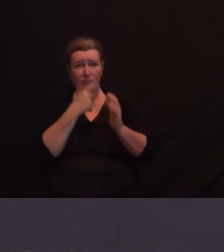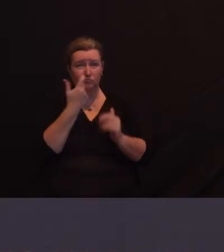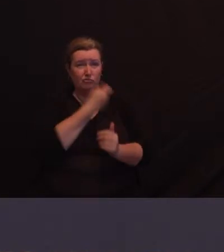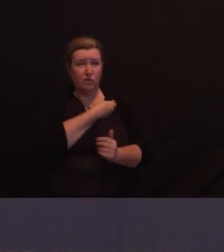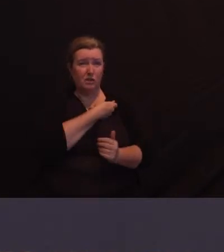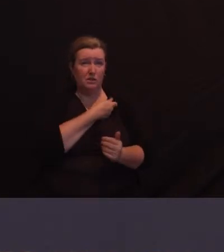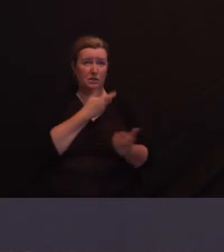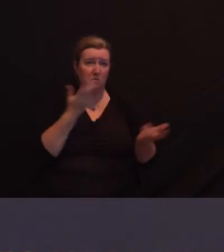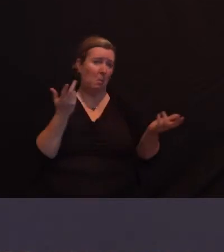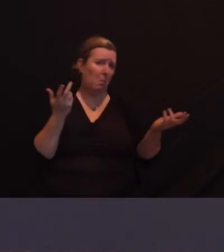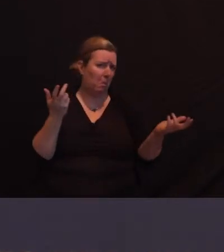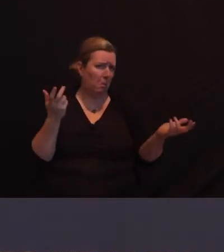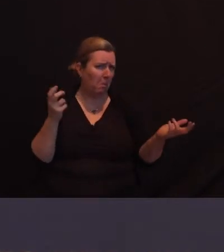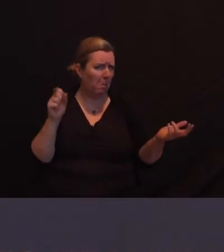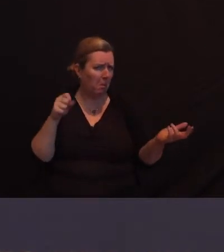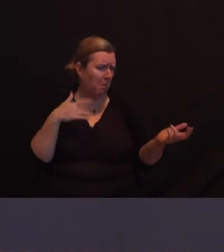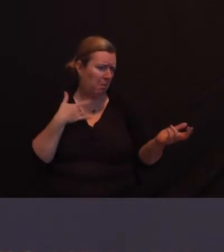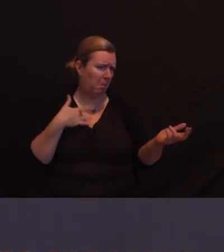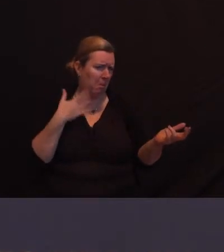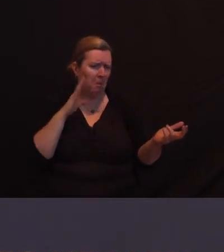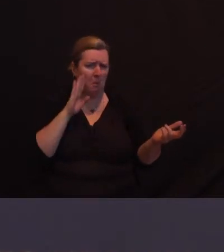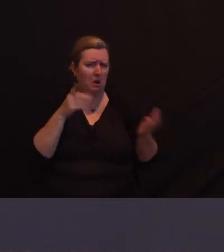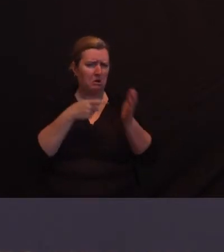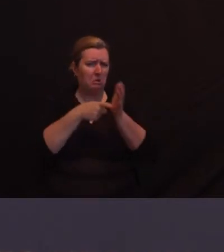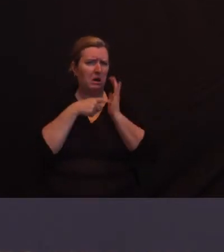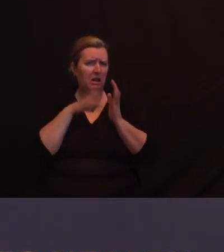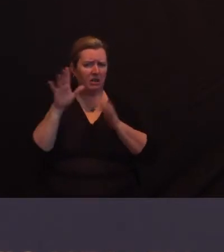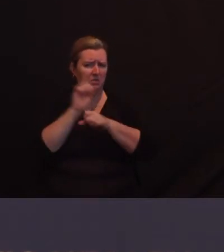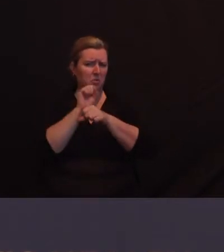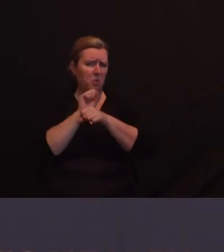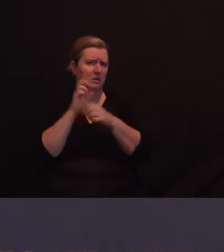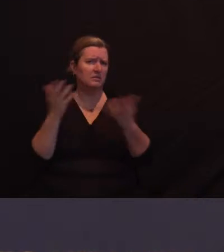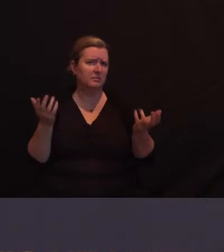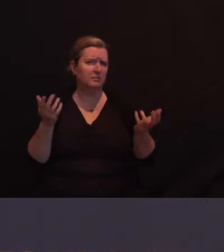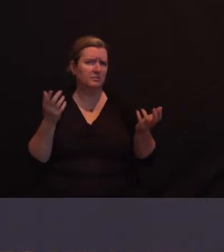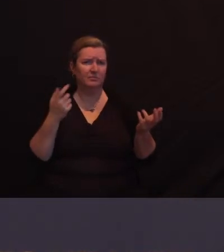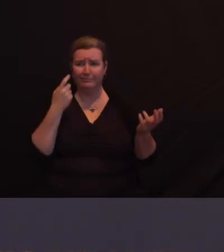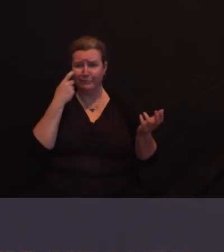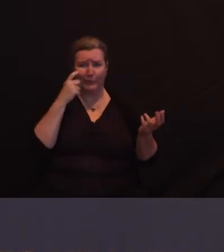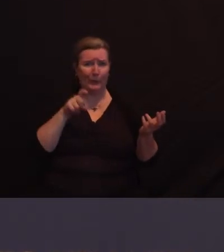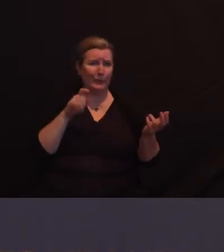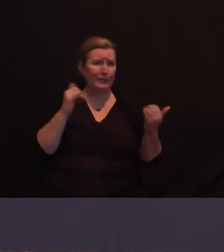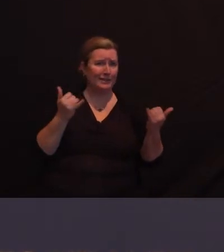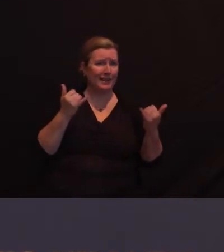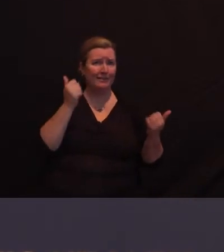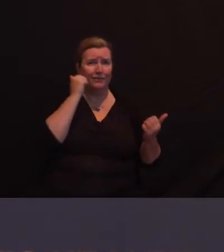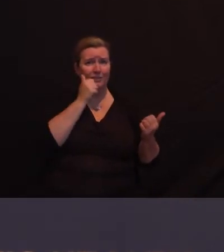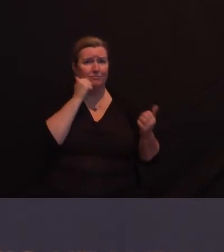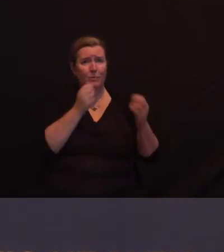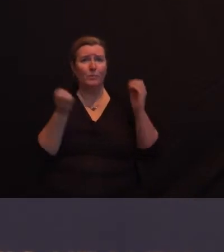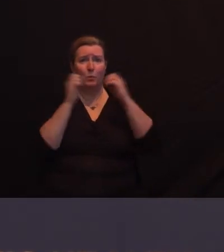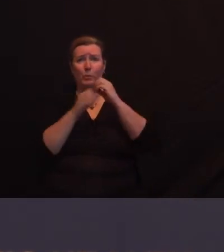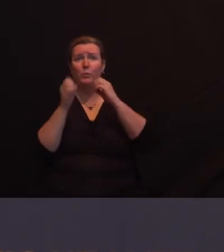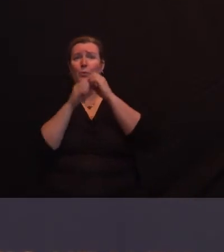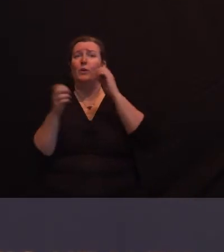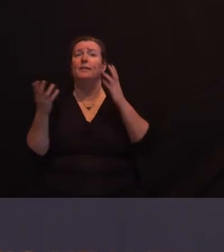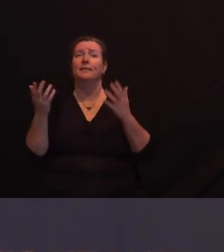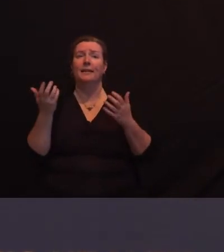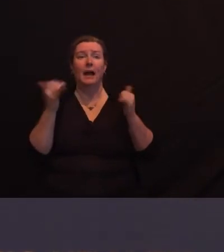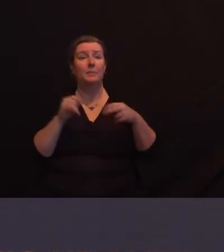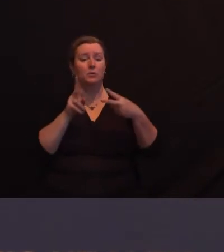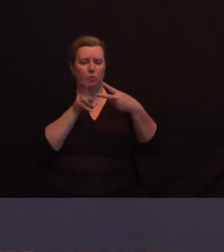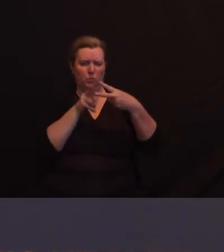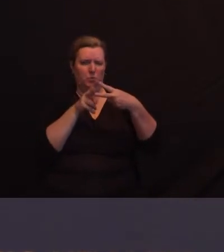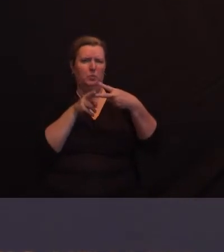The answer is yes, almost certainly, and you're seeing it every day. You're sort of seeing two things right now, real time.